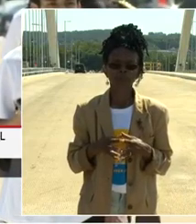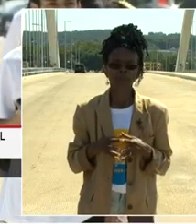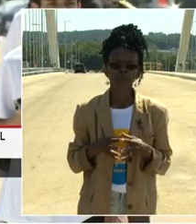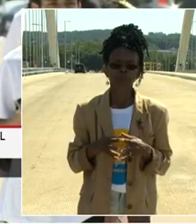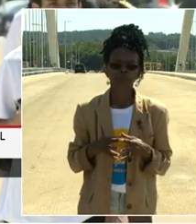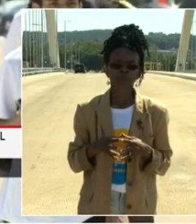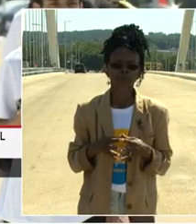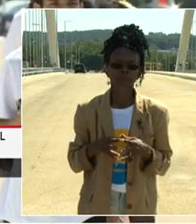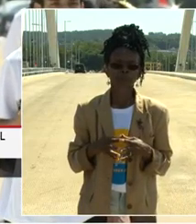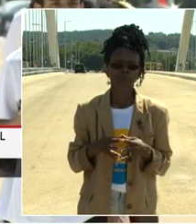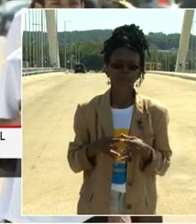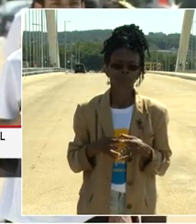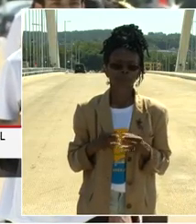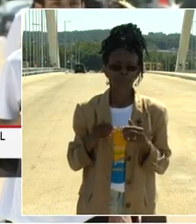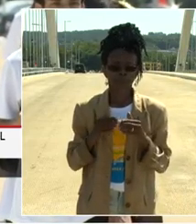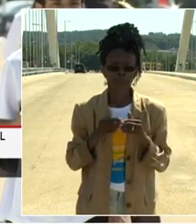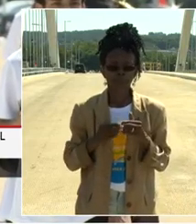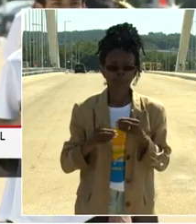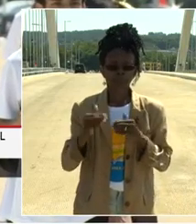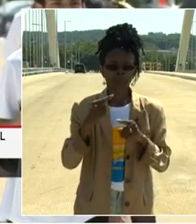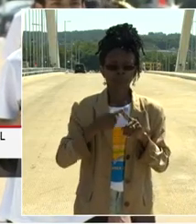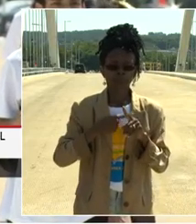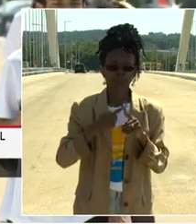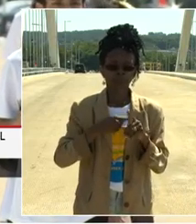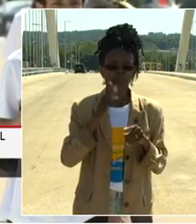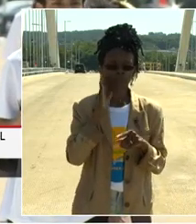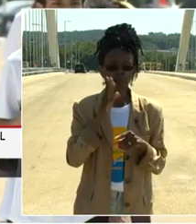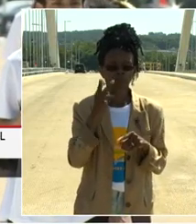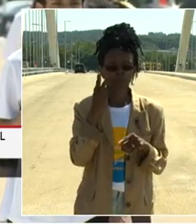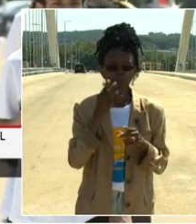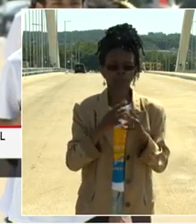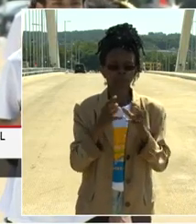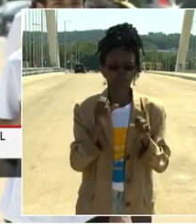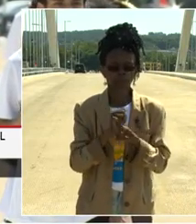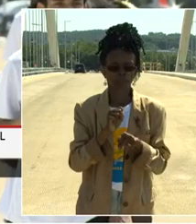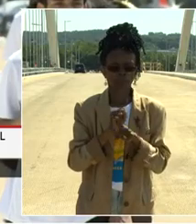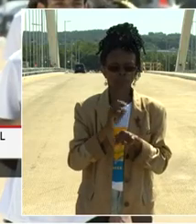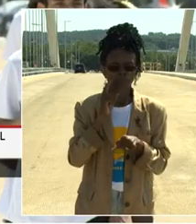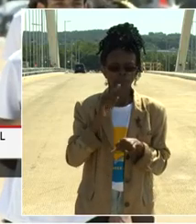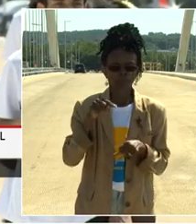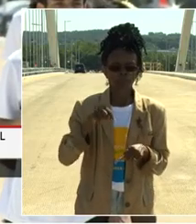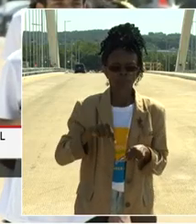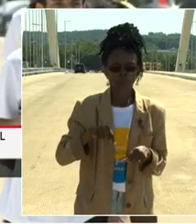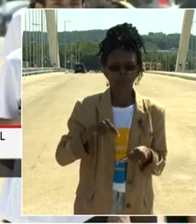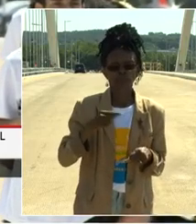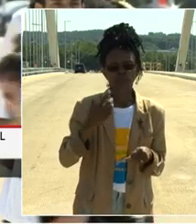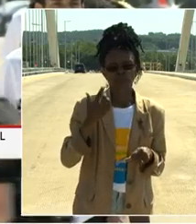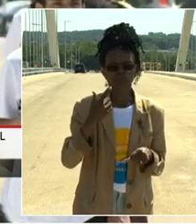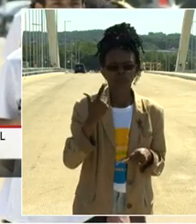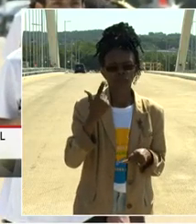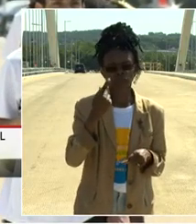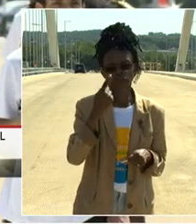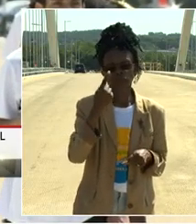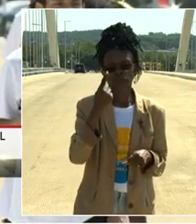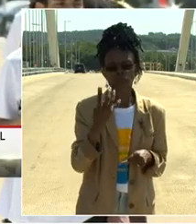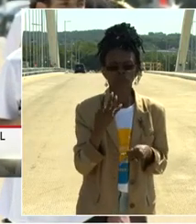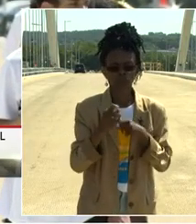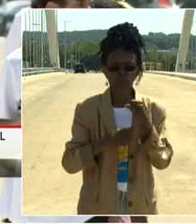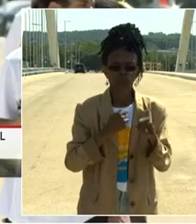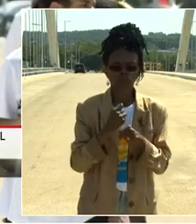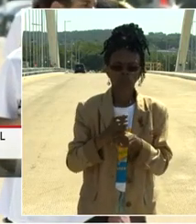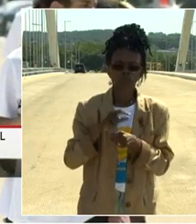And in the coming months, you will see a lot of work for this particular corridor. Soon we will be deconstructing that bridge over